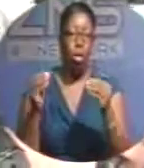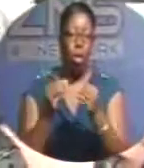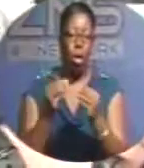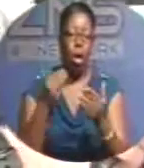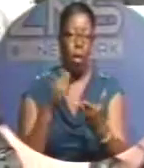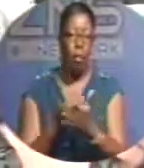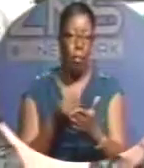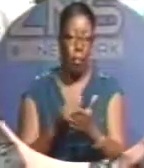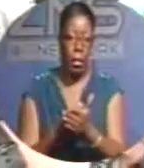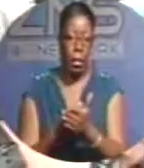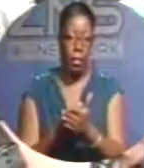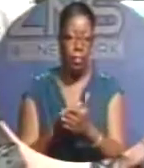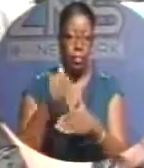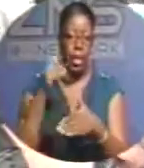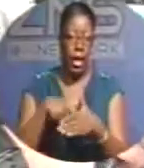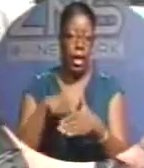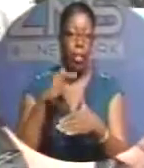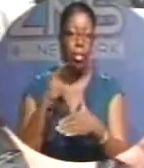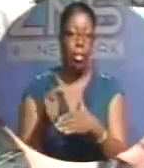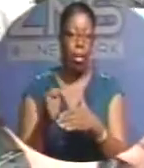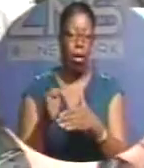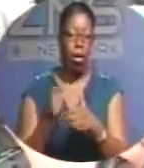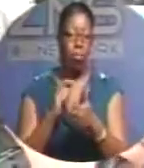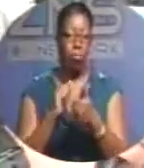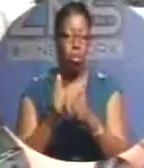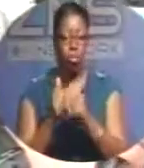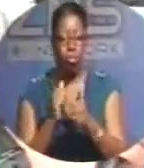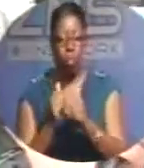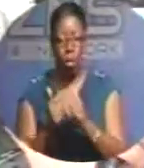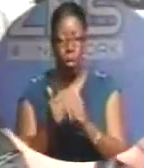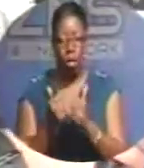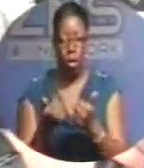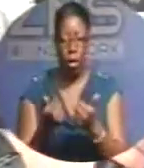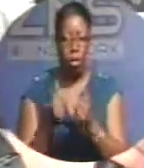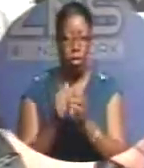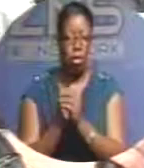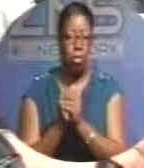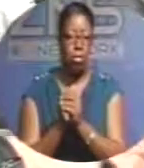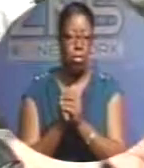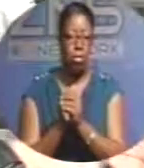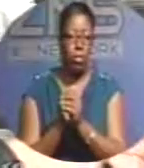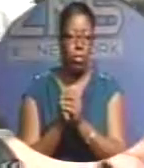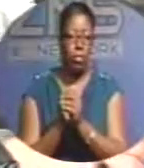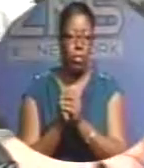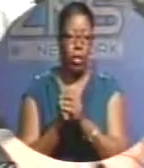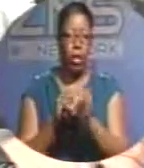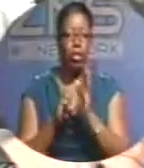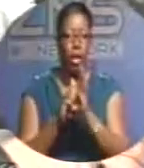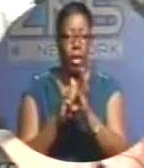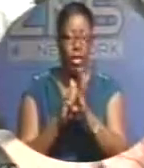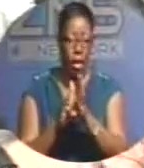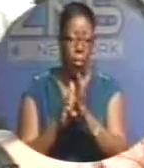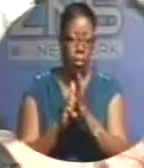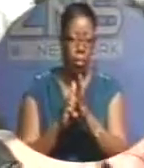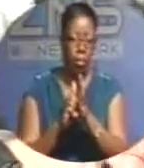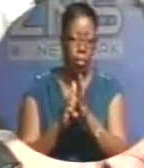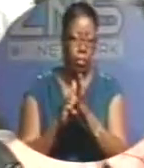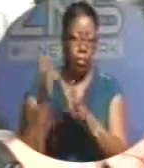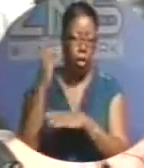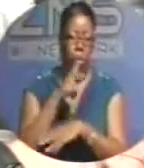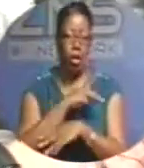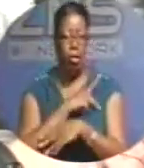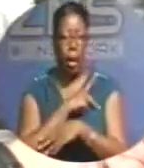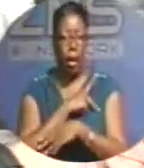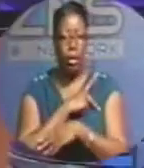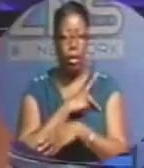money in the sport with Floyd Mayweather and Manny Pacquiao. Those guys making $50 million a